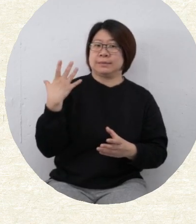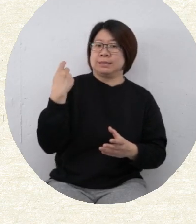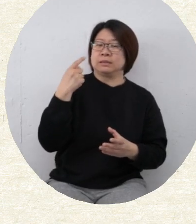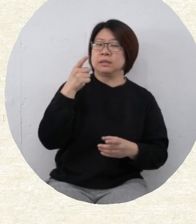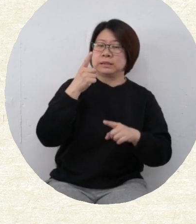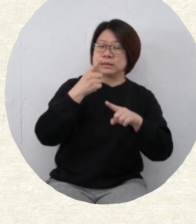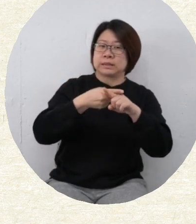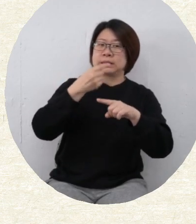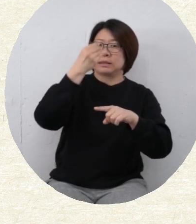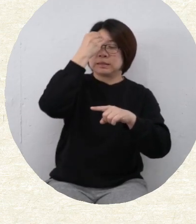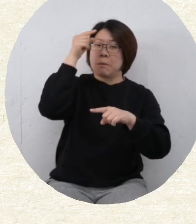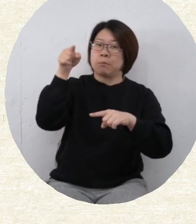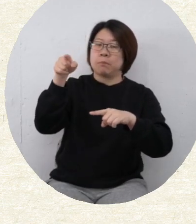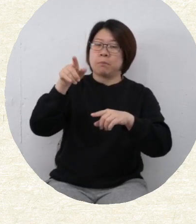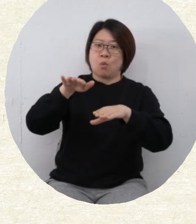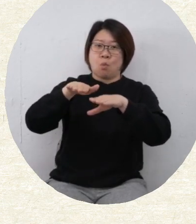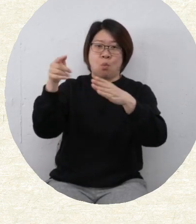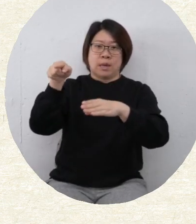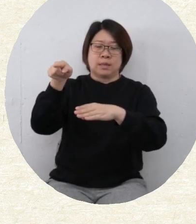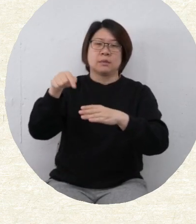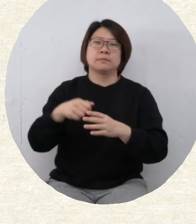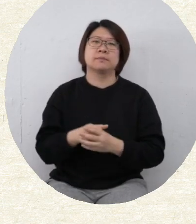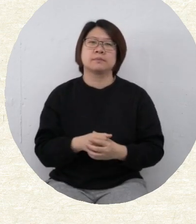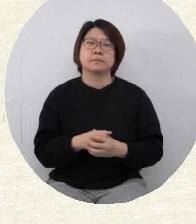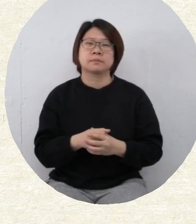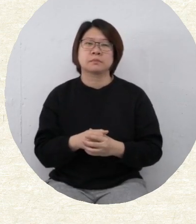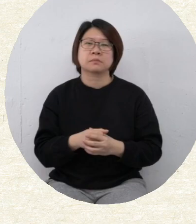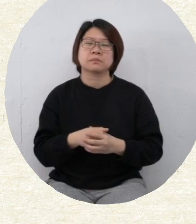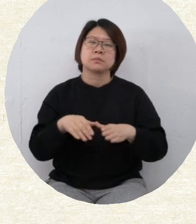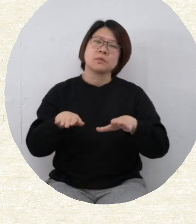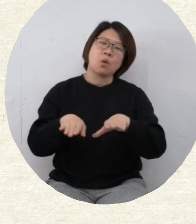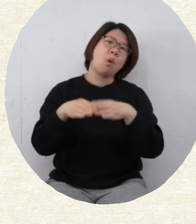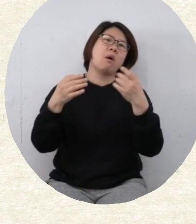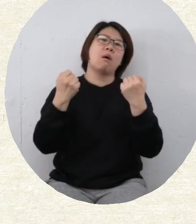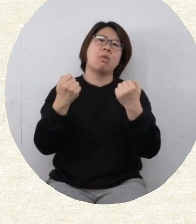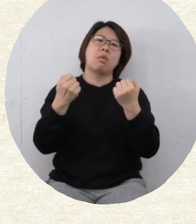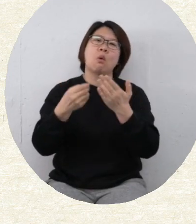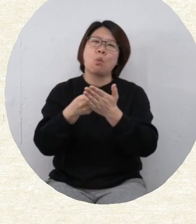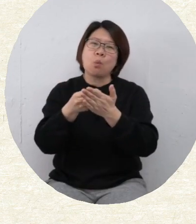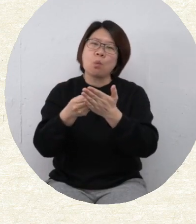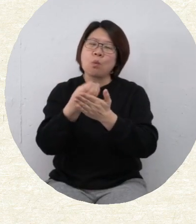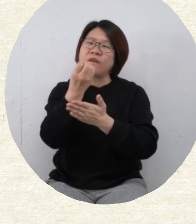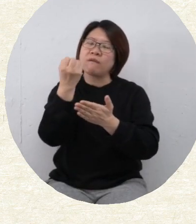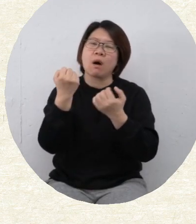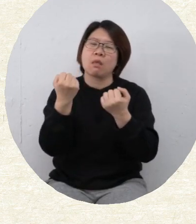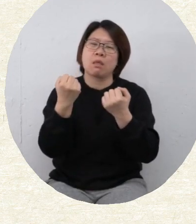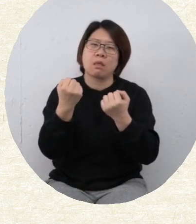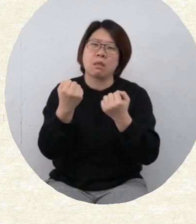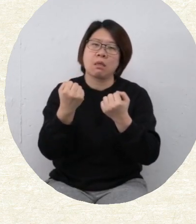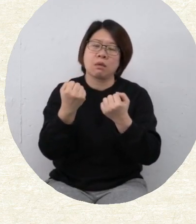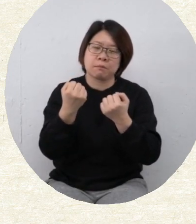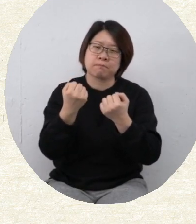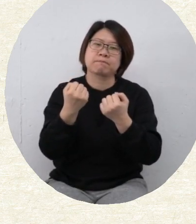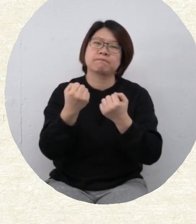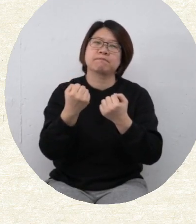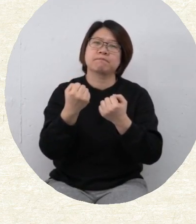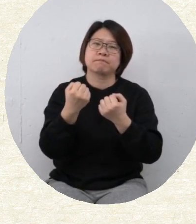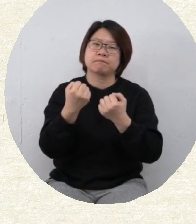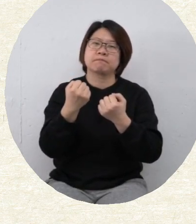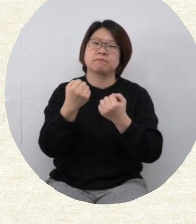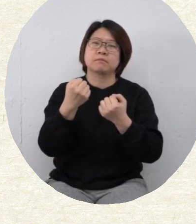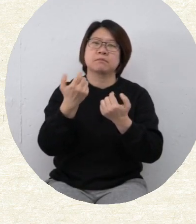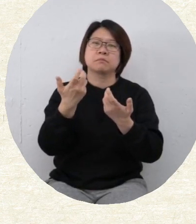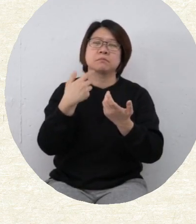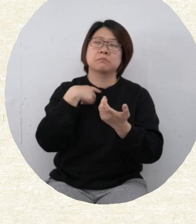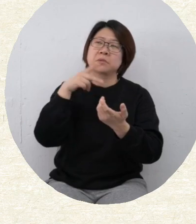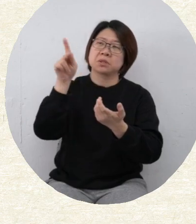to me to just depict flowers. That wasn't enough for me, so it's just been sitting in the back